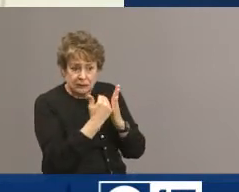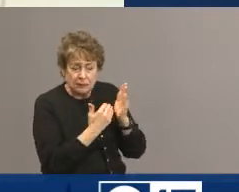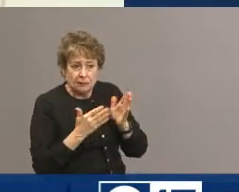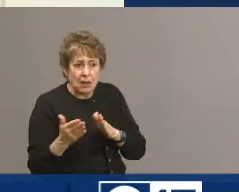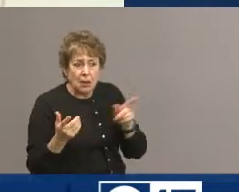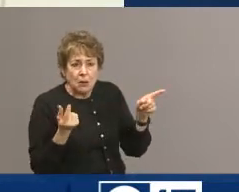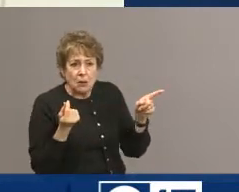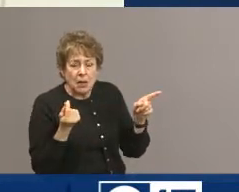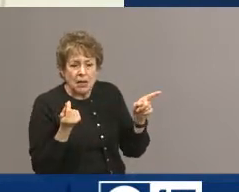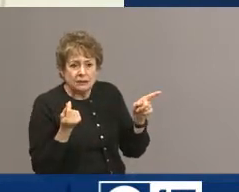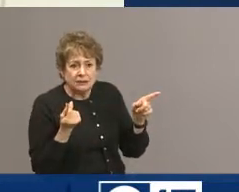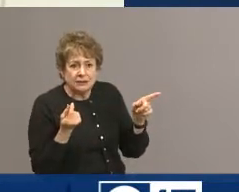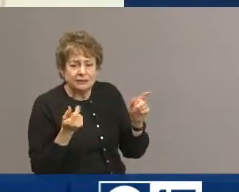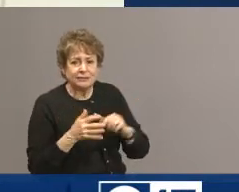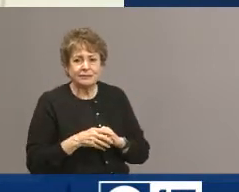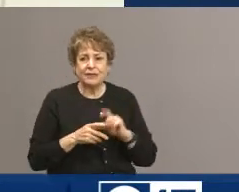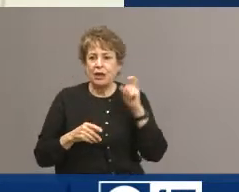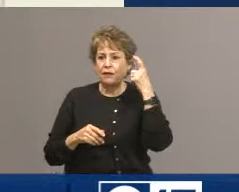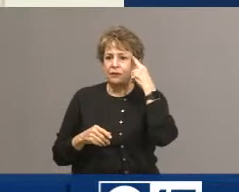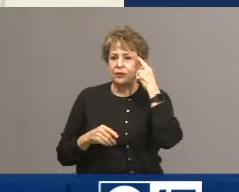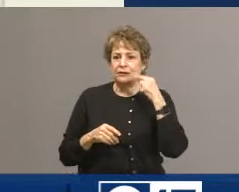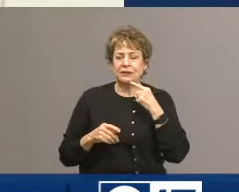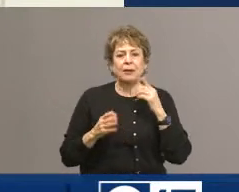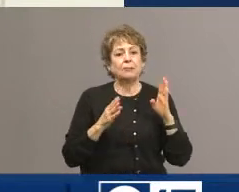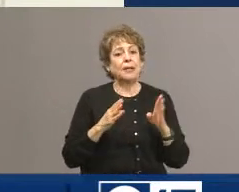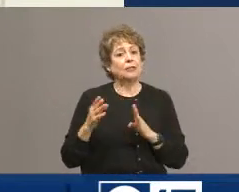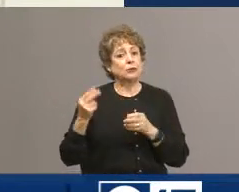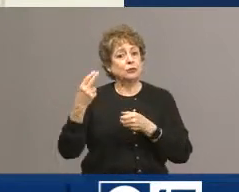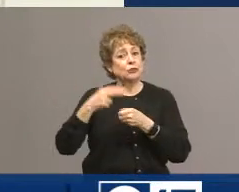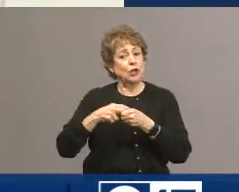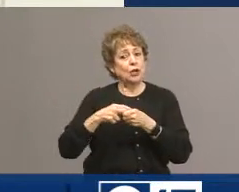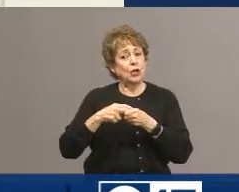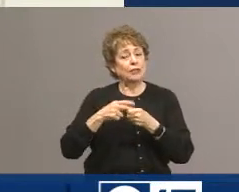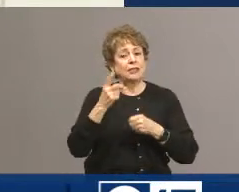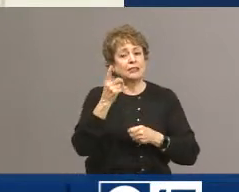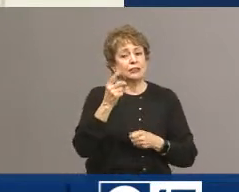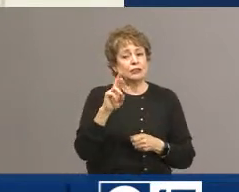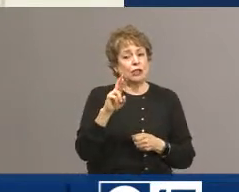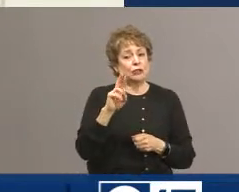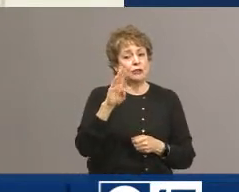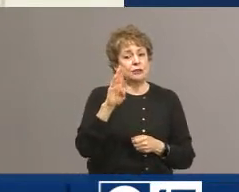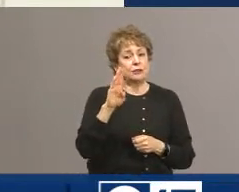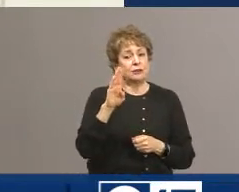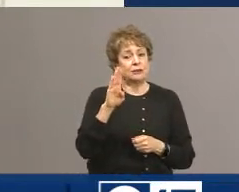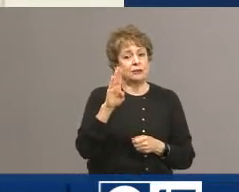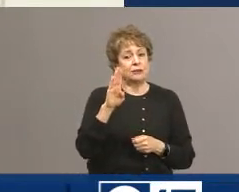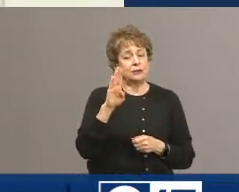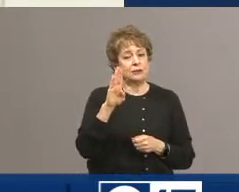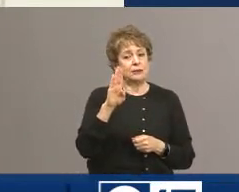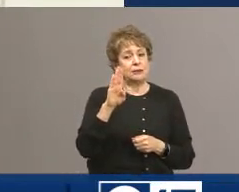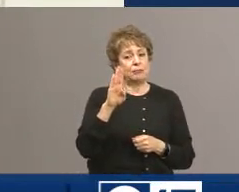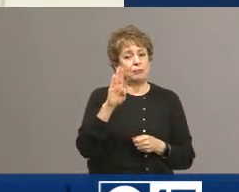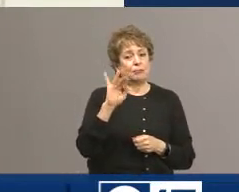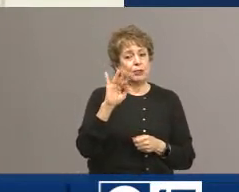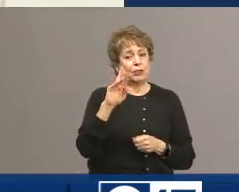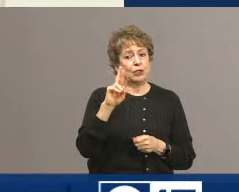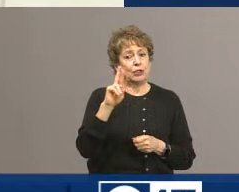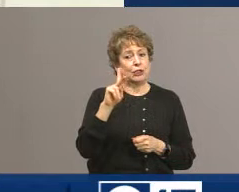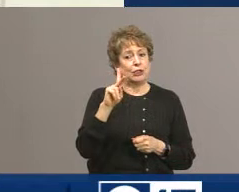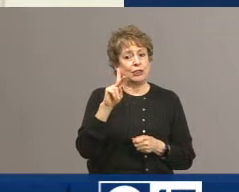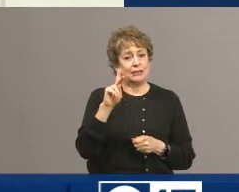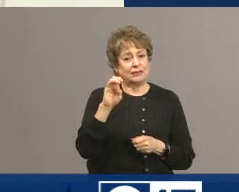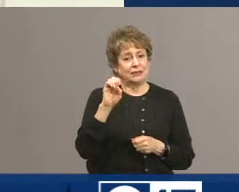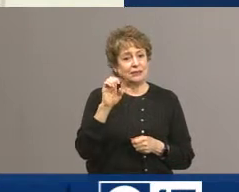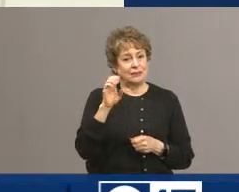Dr. Birx is going to Texas, Arizona. Today she's in New Mexico. Of course, you know that